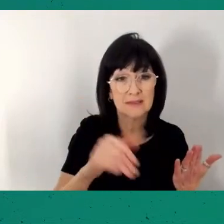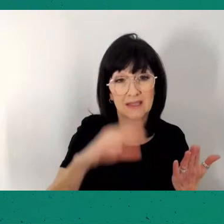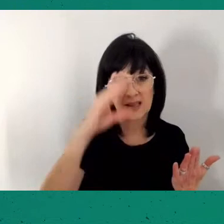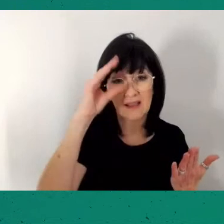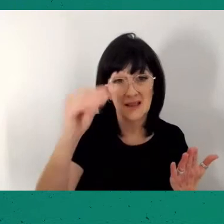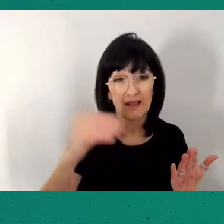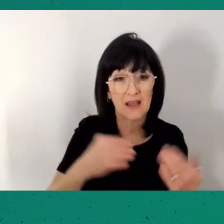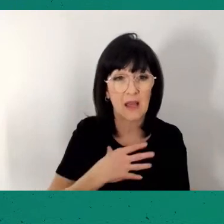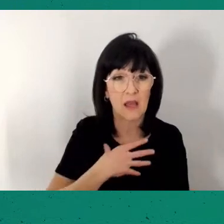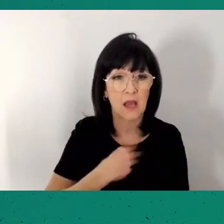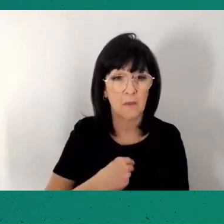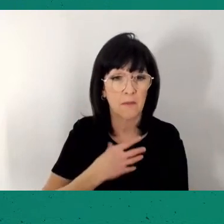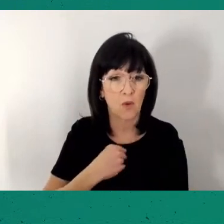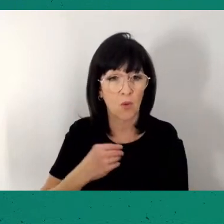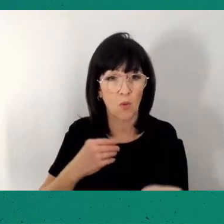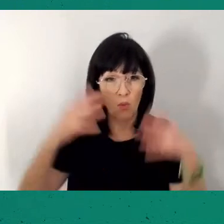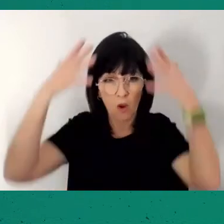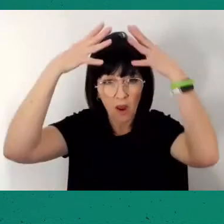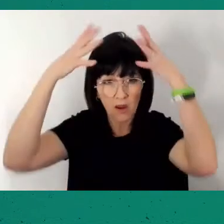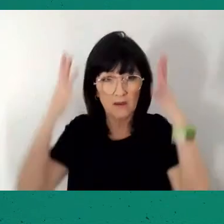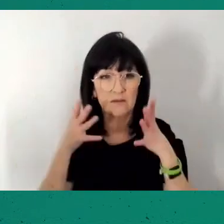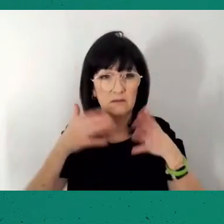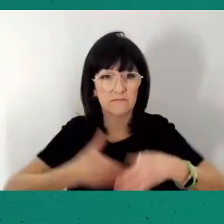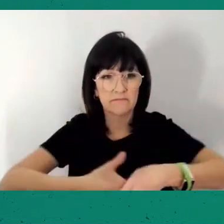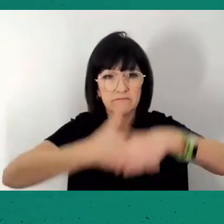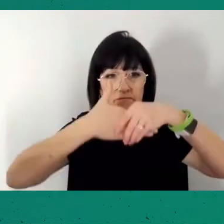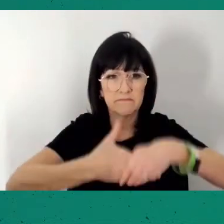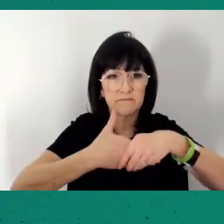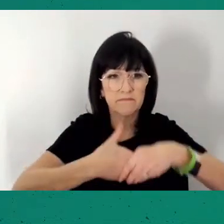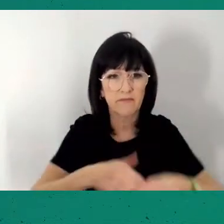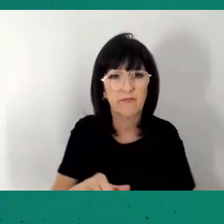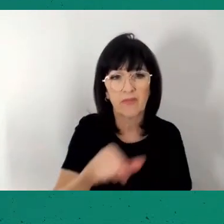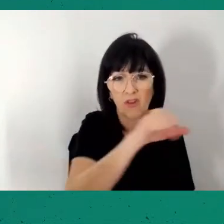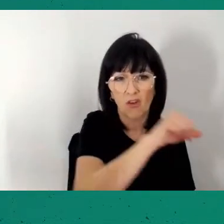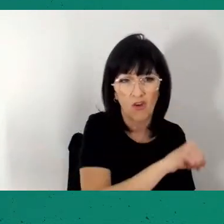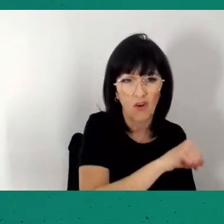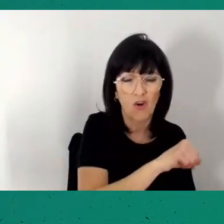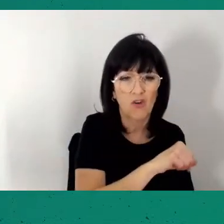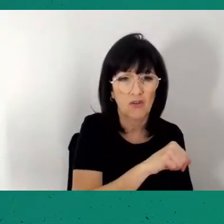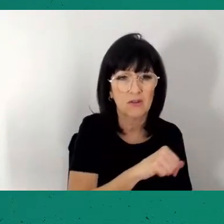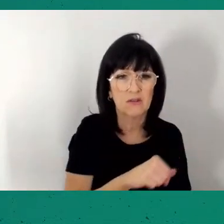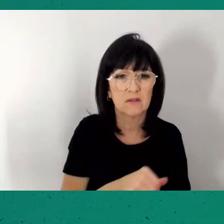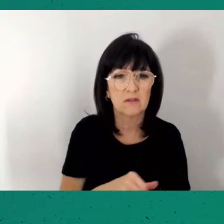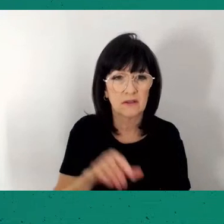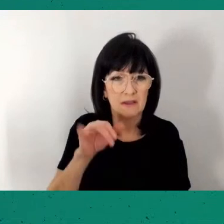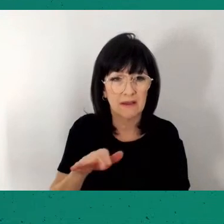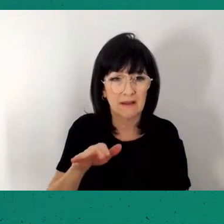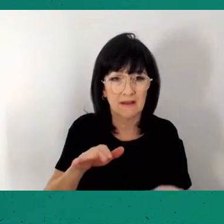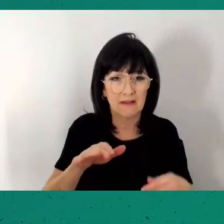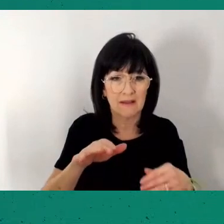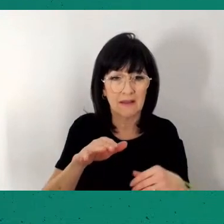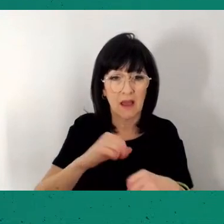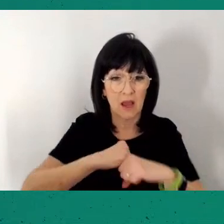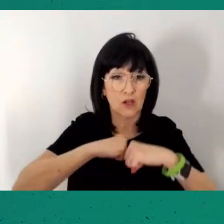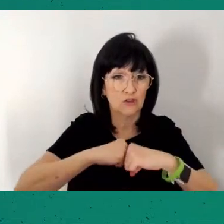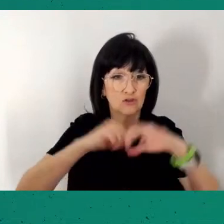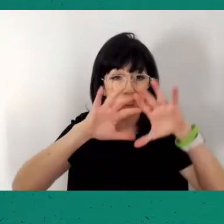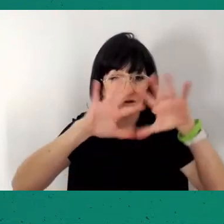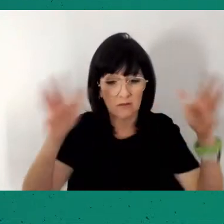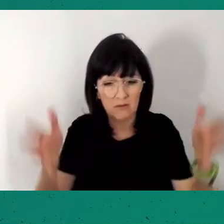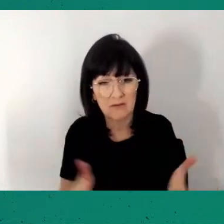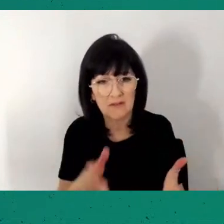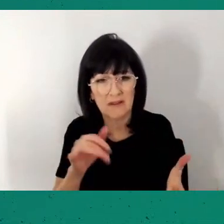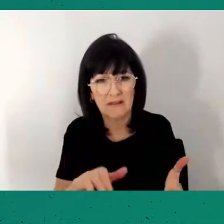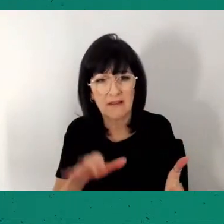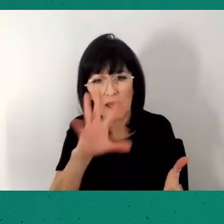with a Ku Klux Klan member over a shield illustrated with an African-American couple holding a dead baby.